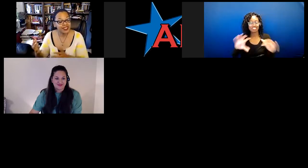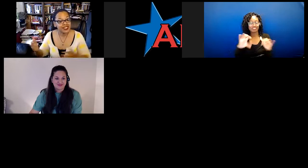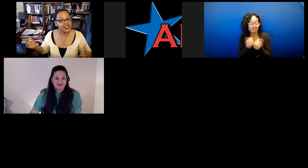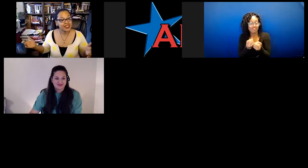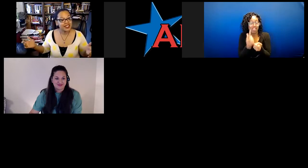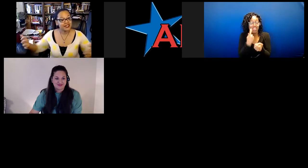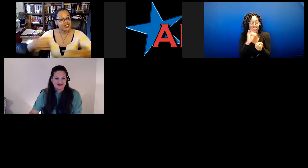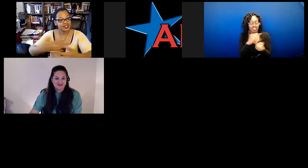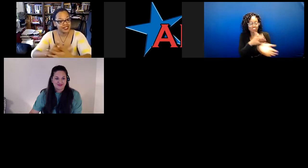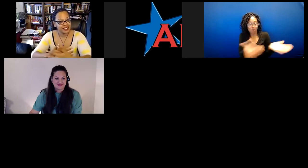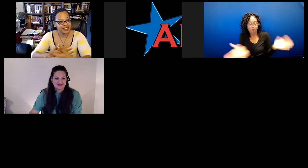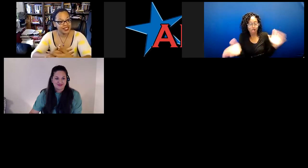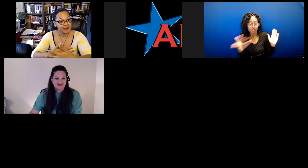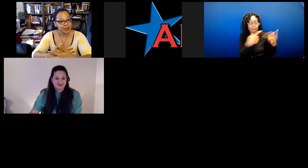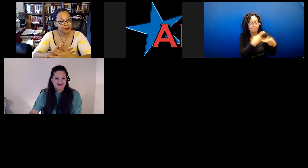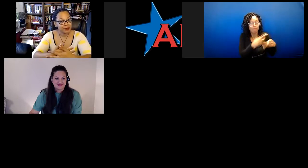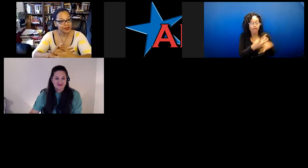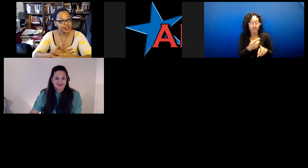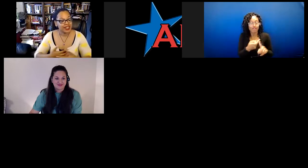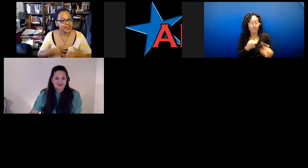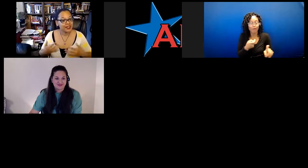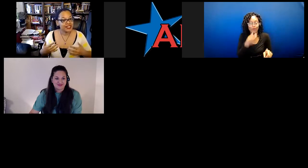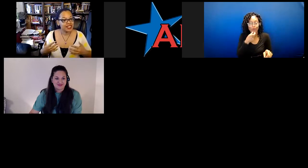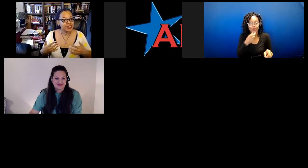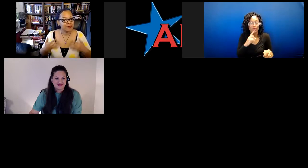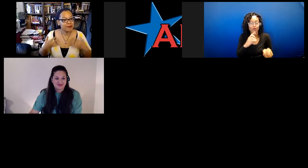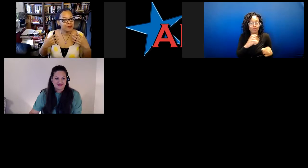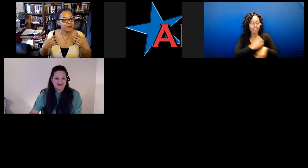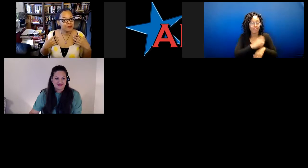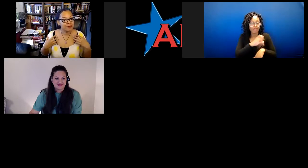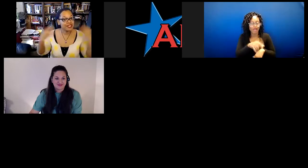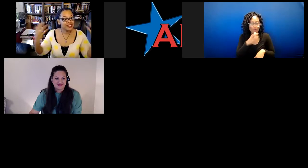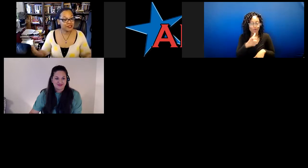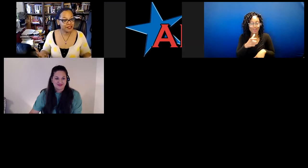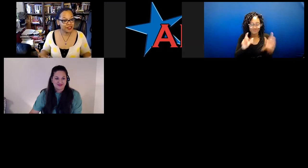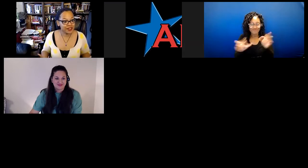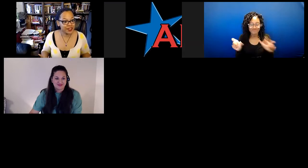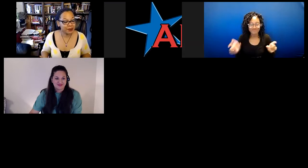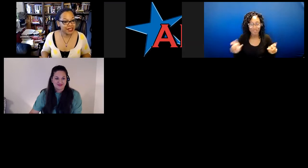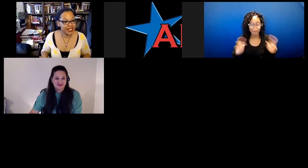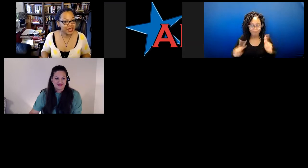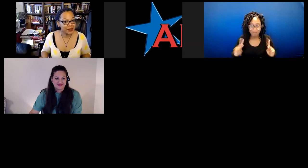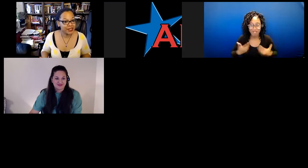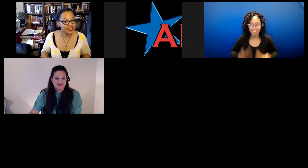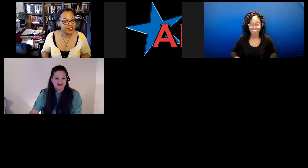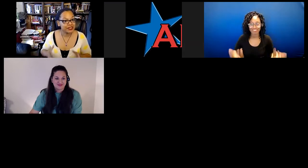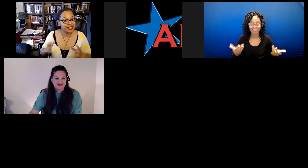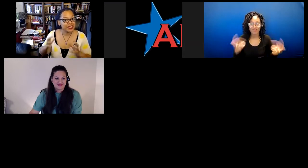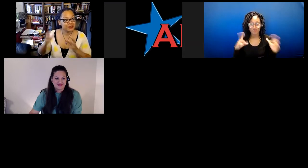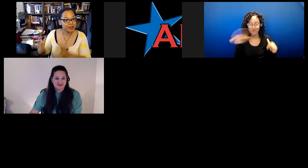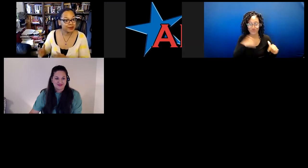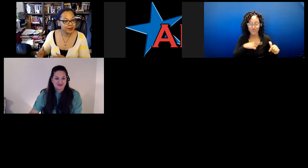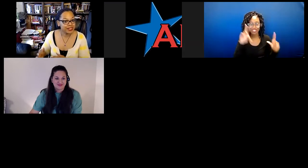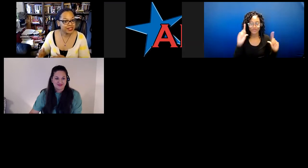products of us, of people. I always say the biggest confounding variable to any equity initiative